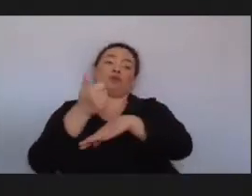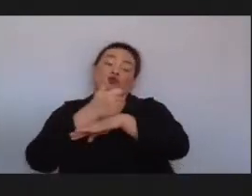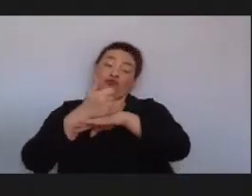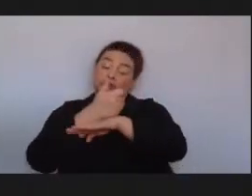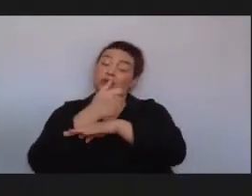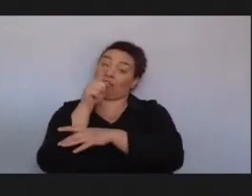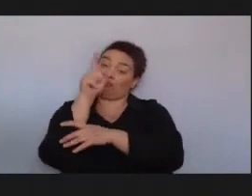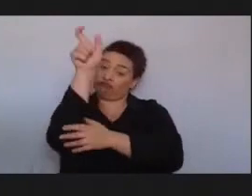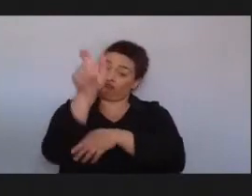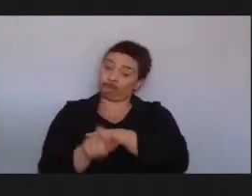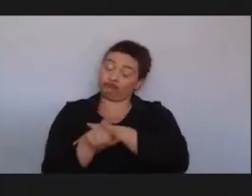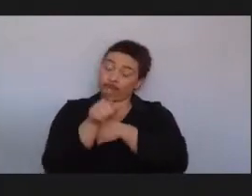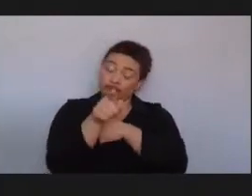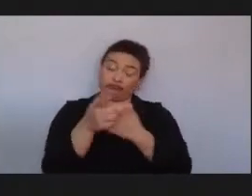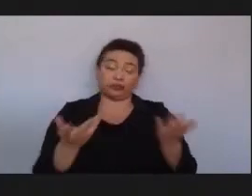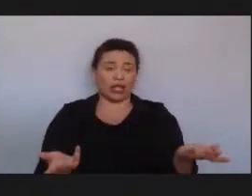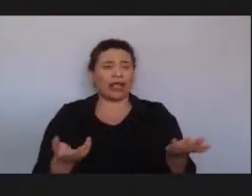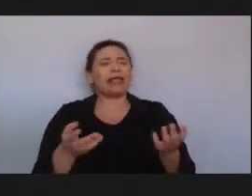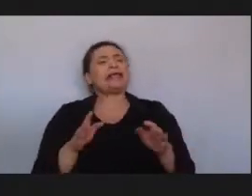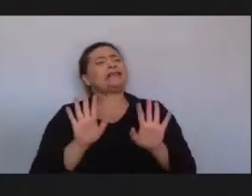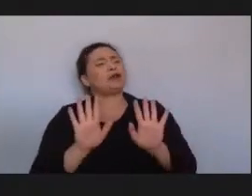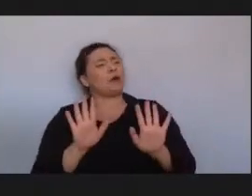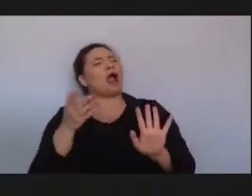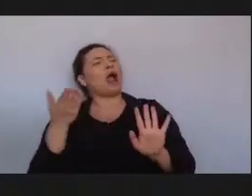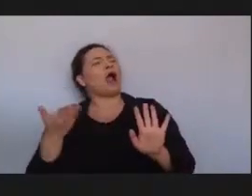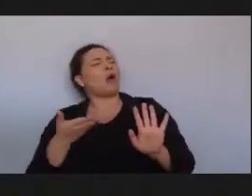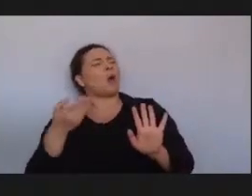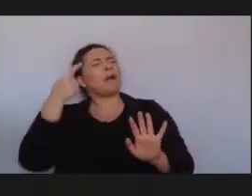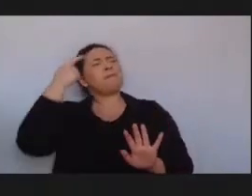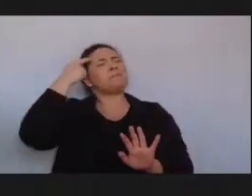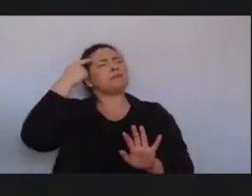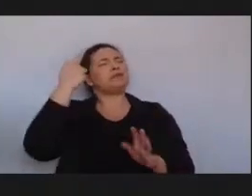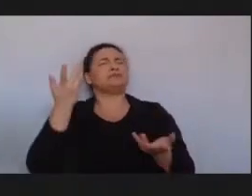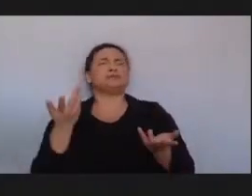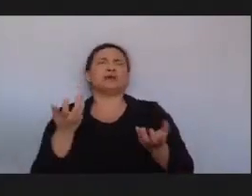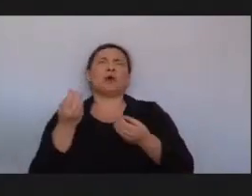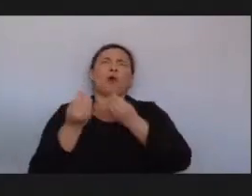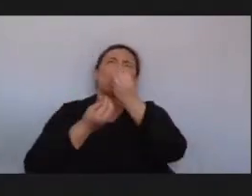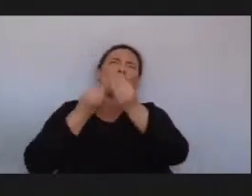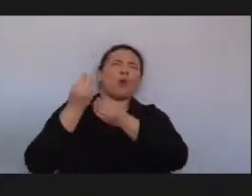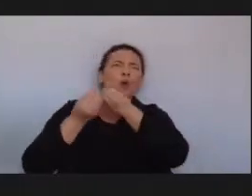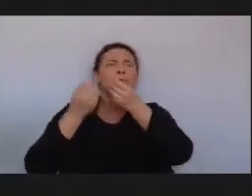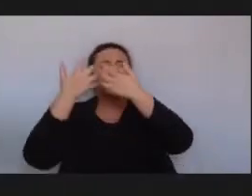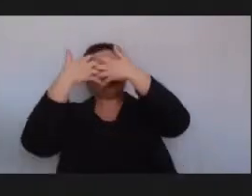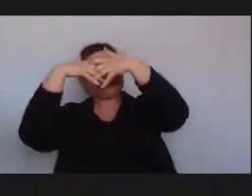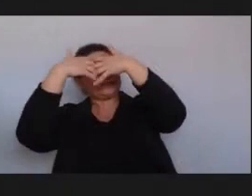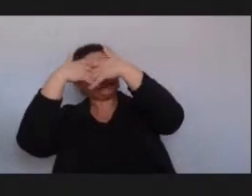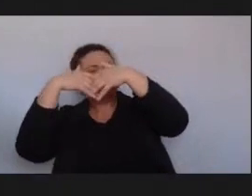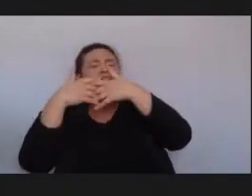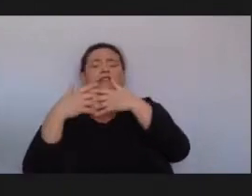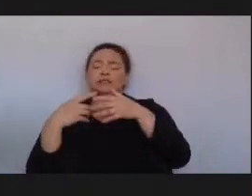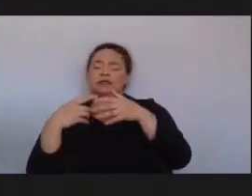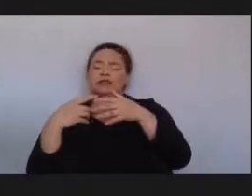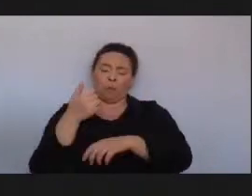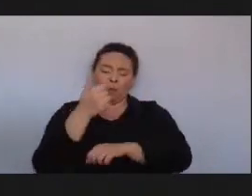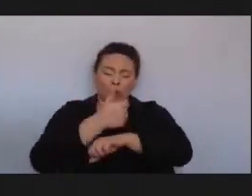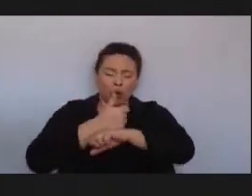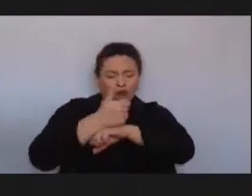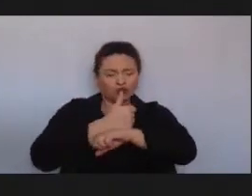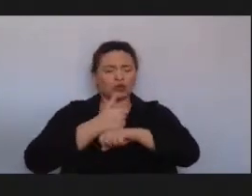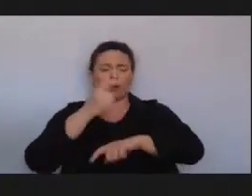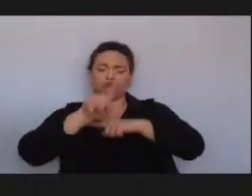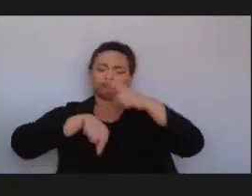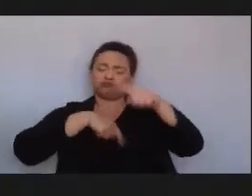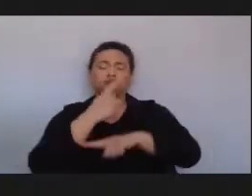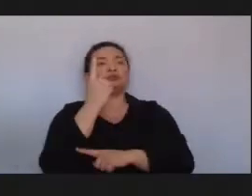development. And I'm going to ask you to, in the chat, tell me whether you think you agree